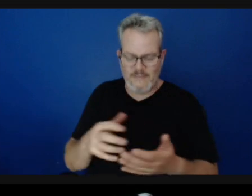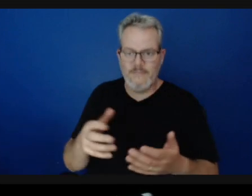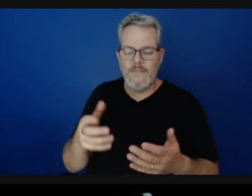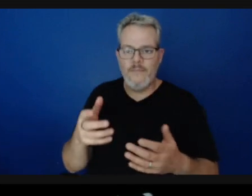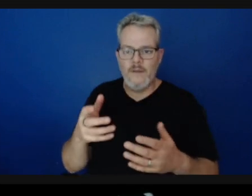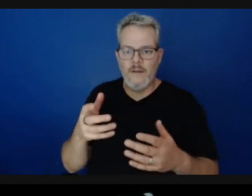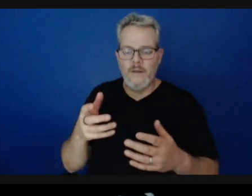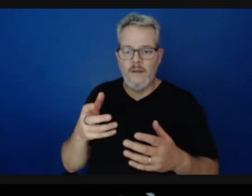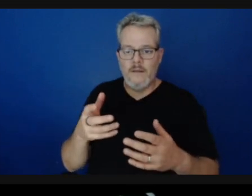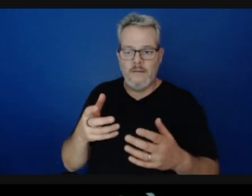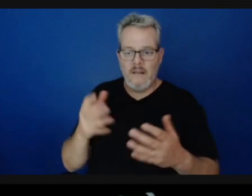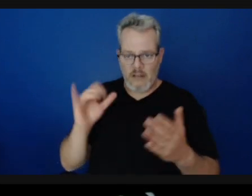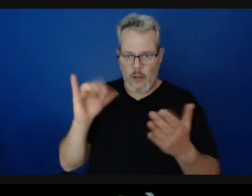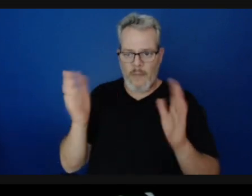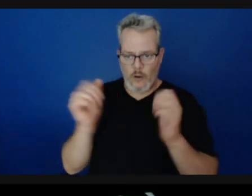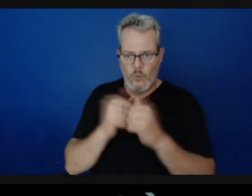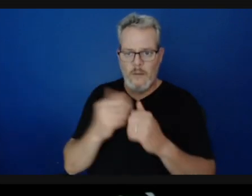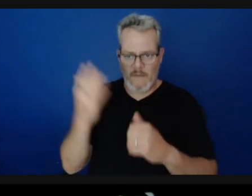before.